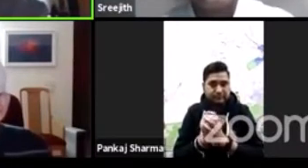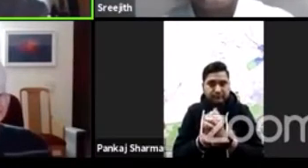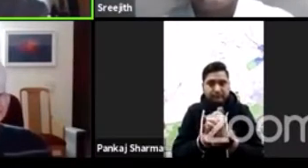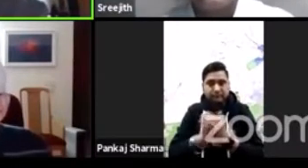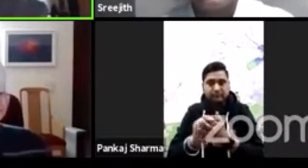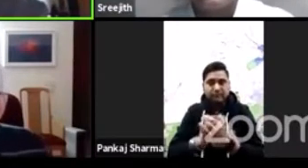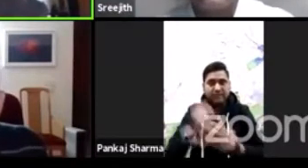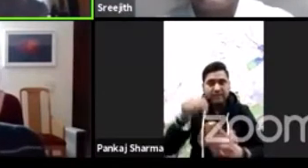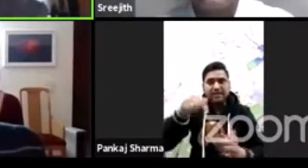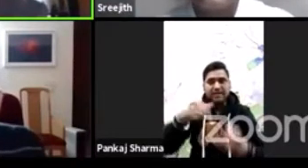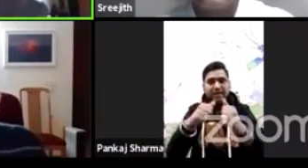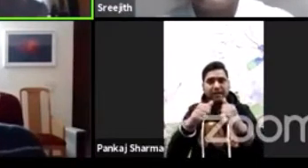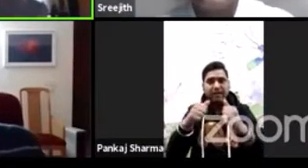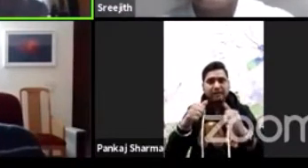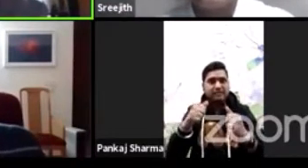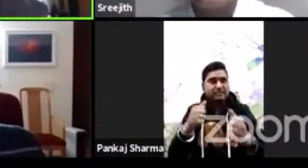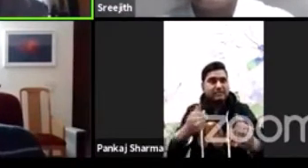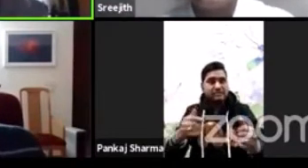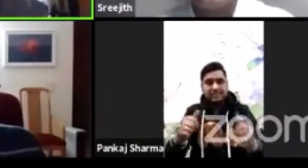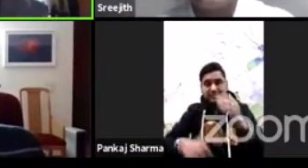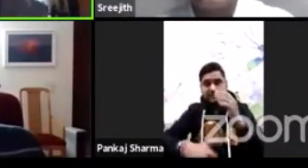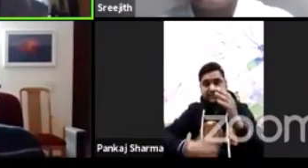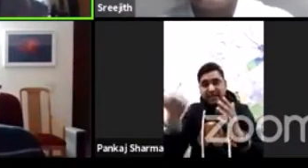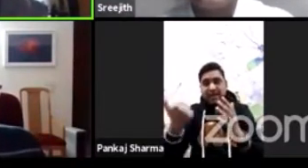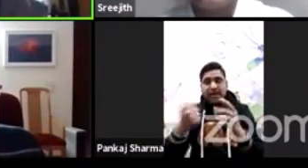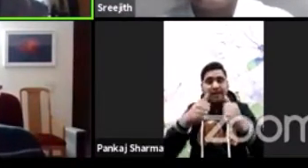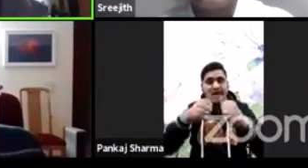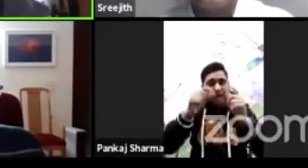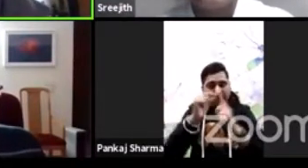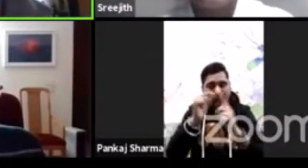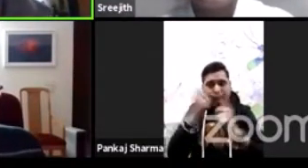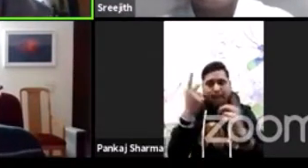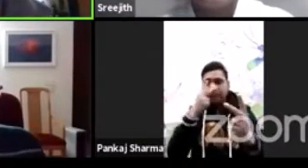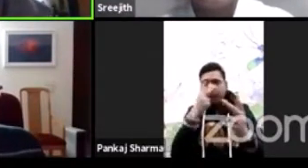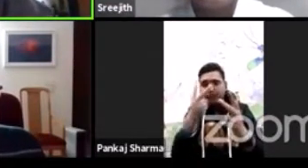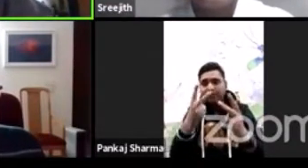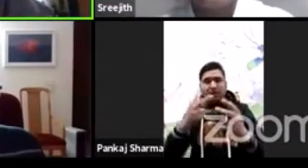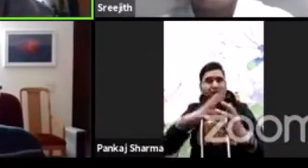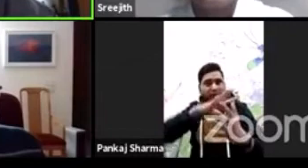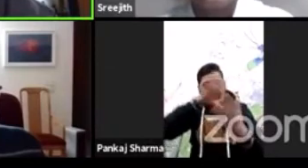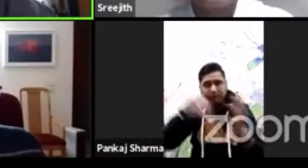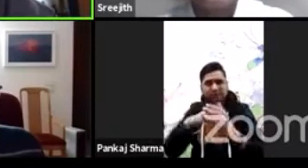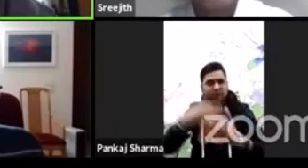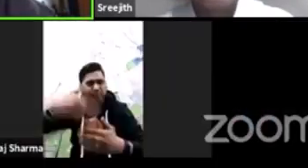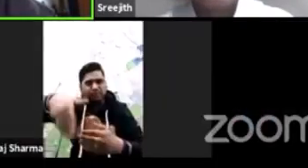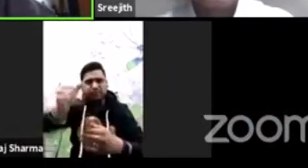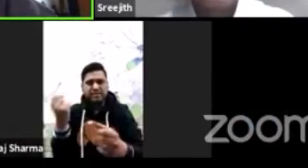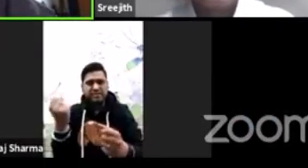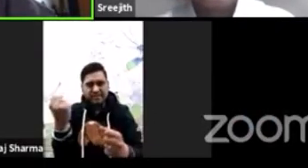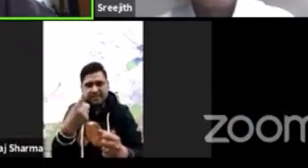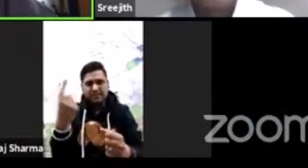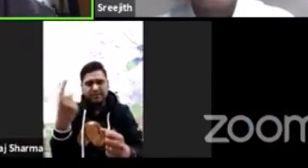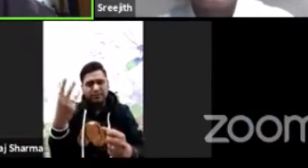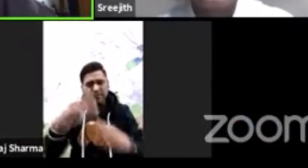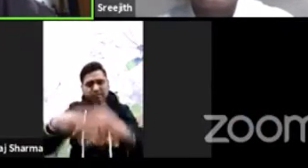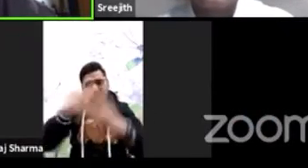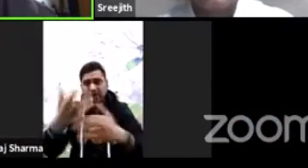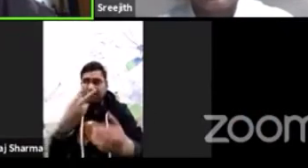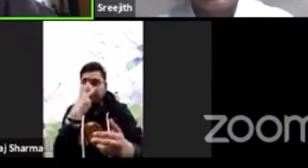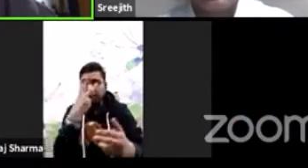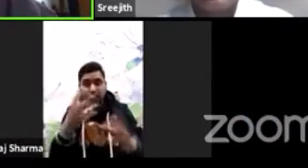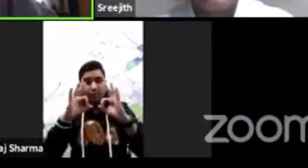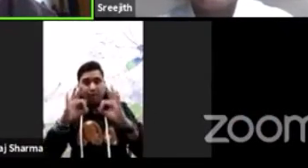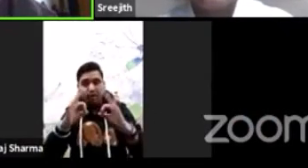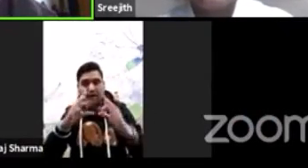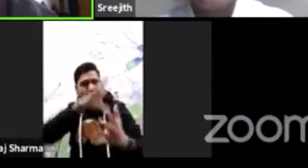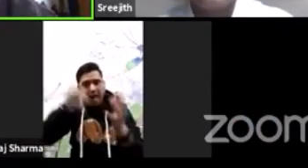This success of this app, we will see, I think will be enormous in the next 6 months, 12 months. I think the real constraint